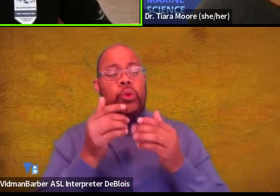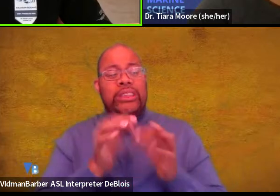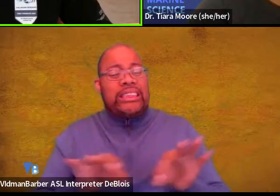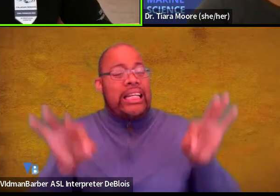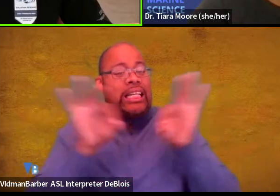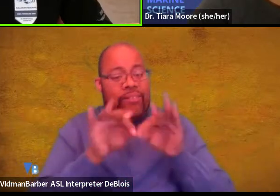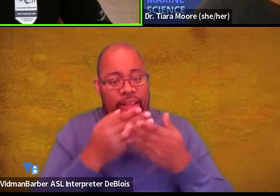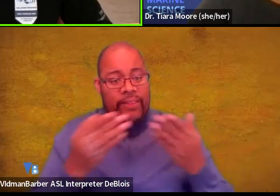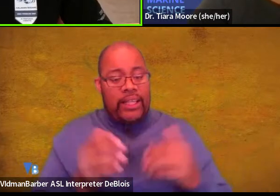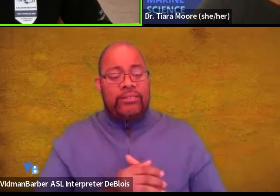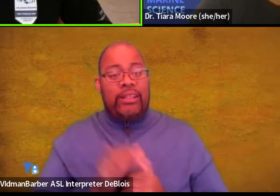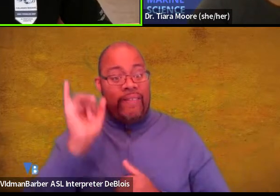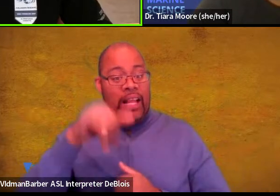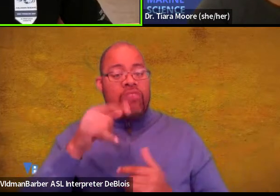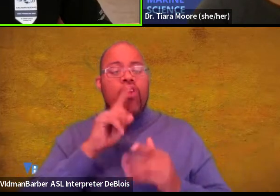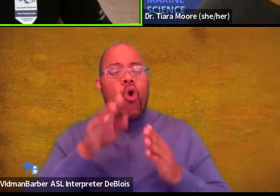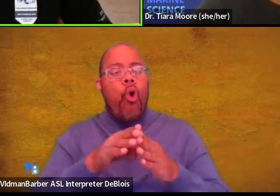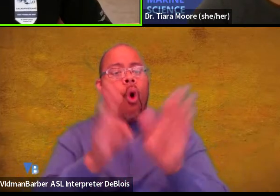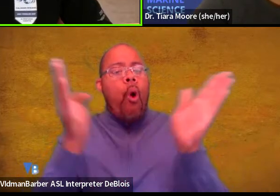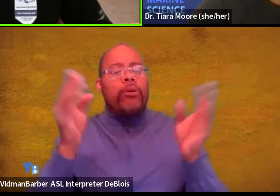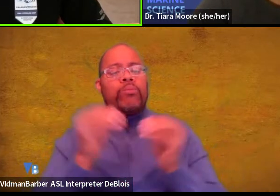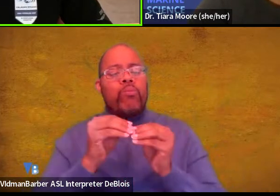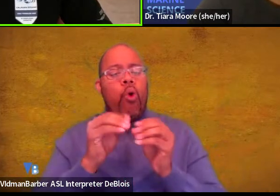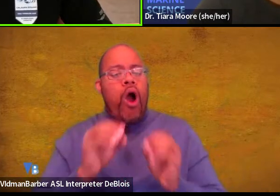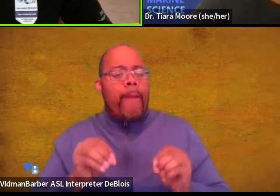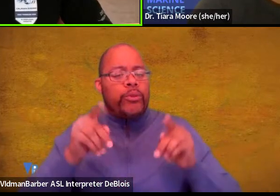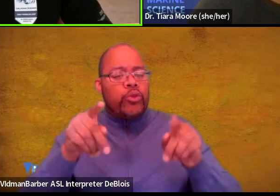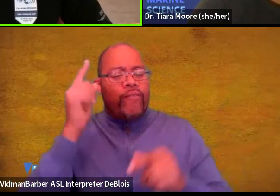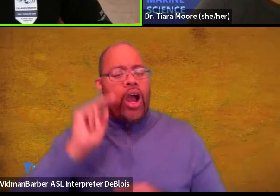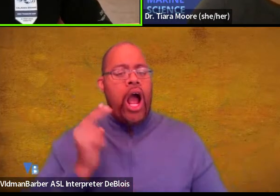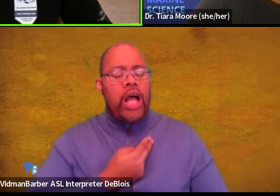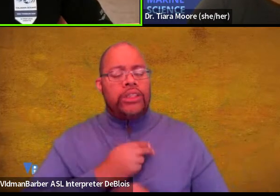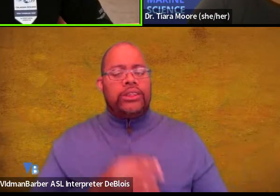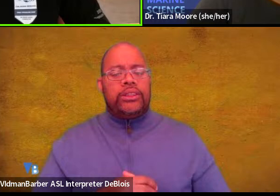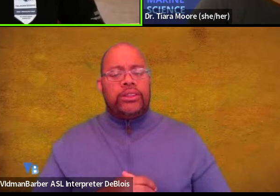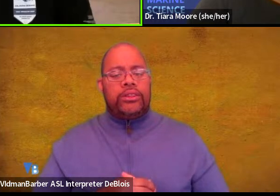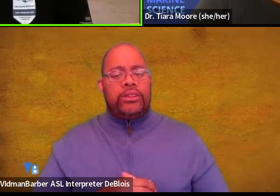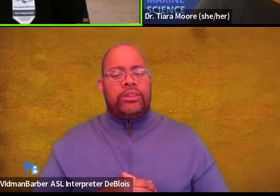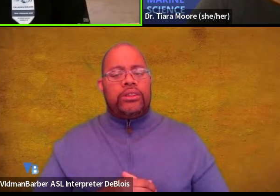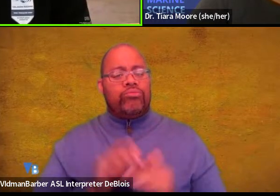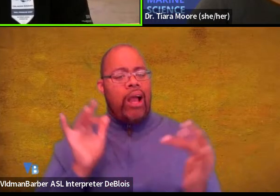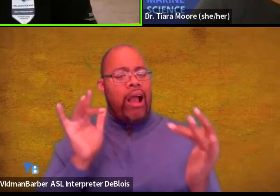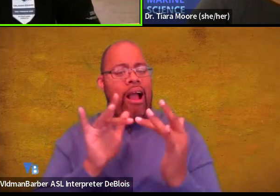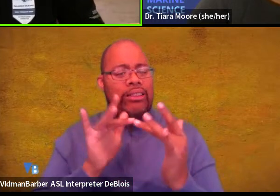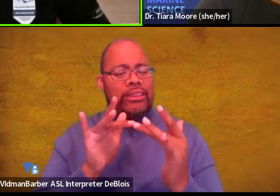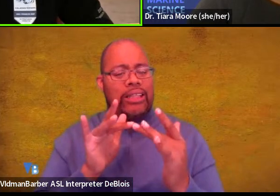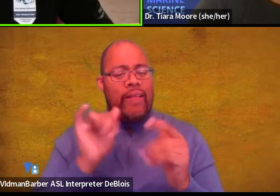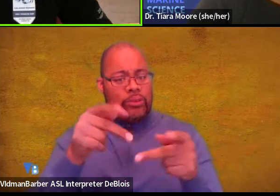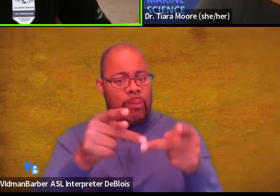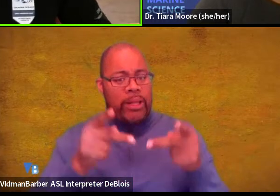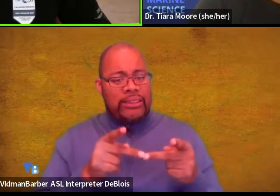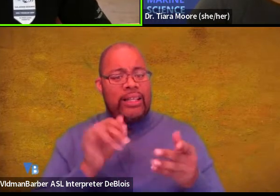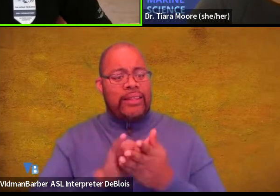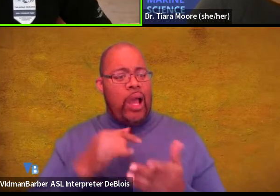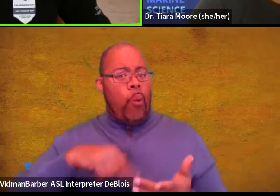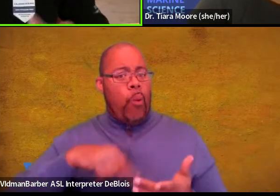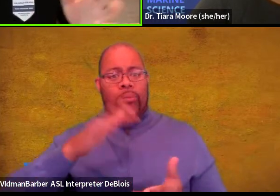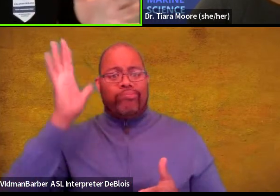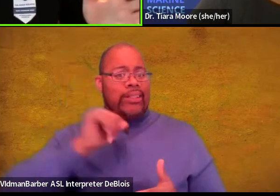significant things like this, it opens up more avenues for us to reach these places that we weren't